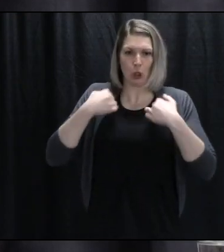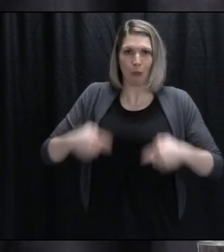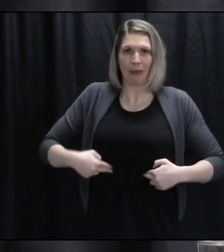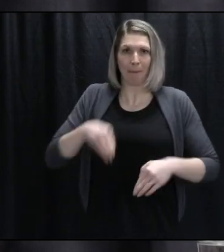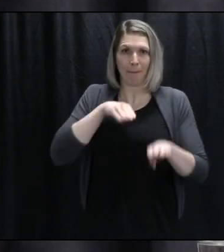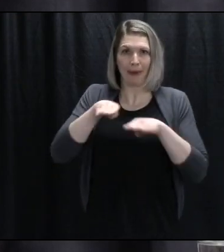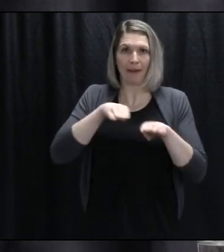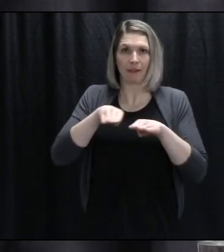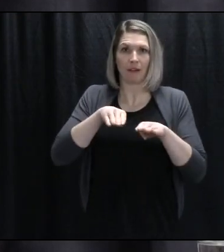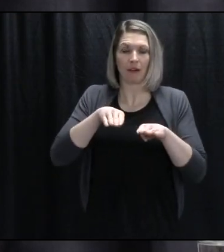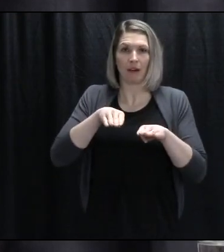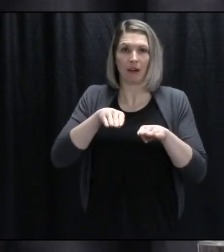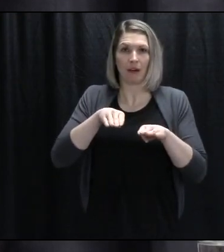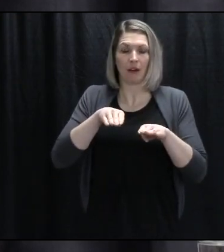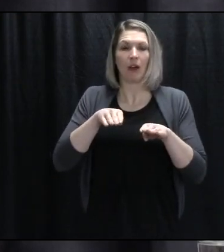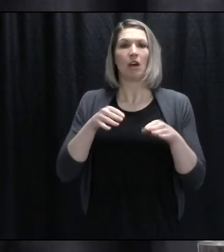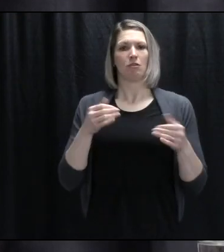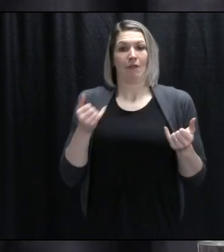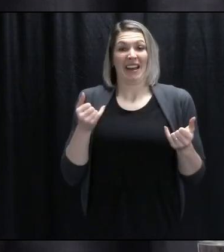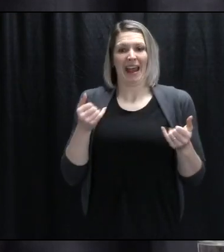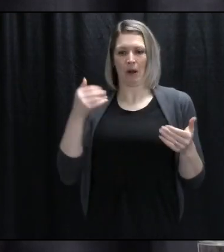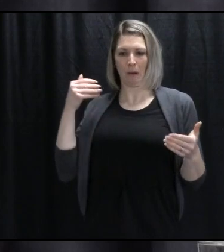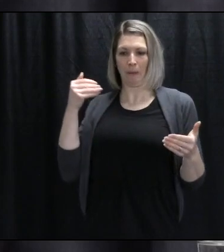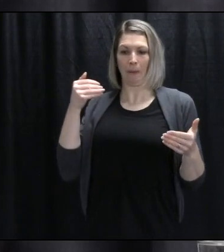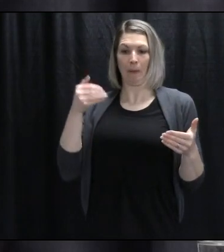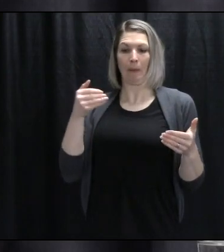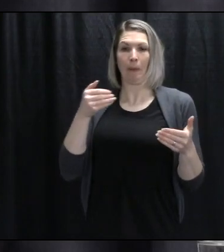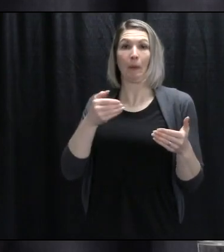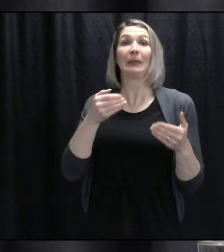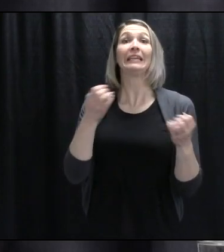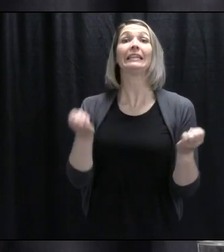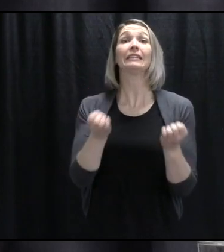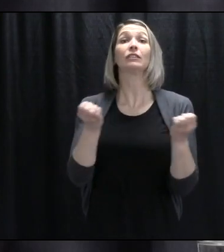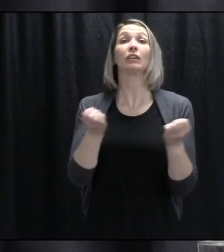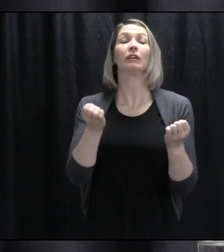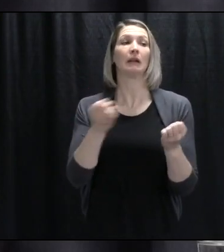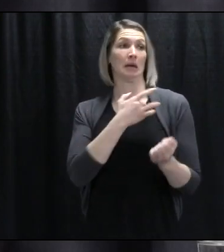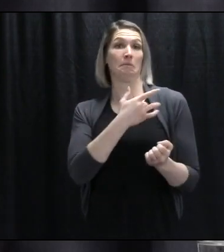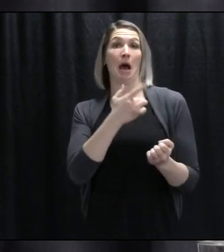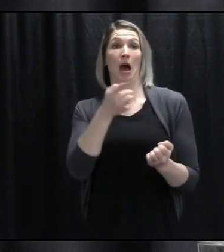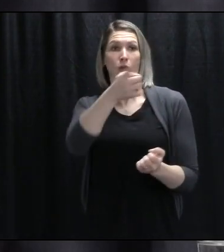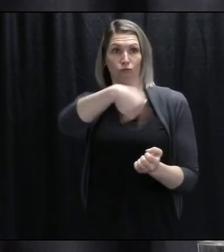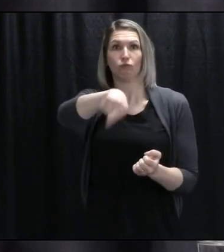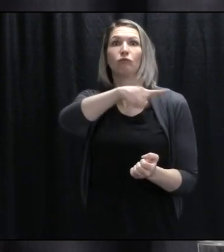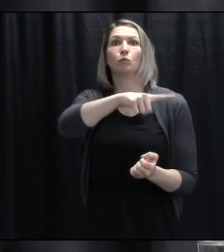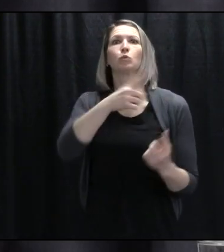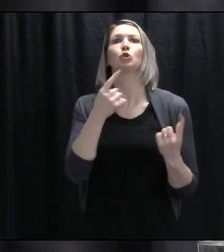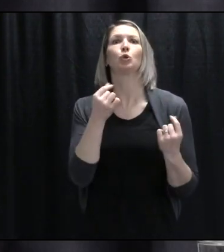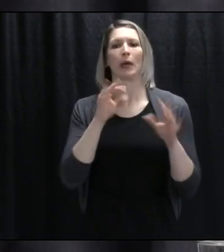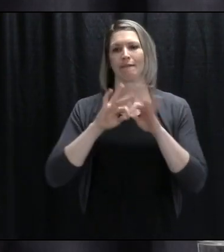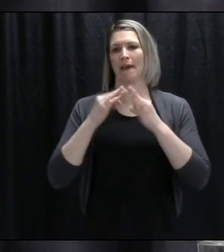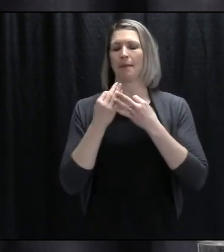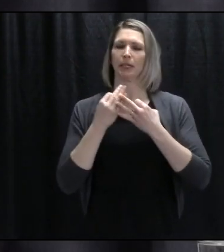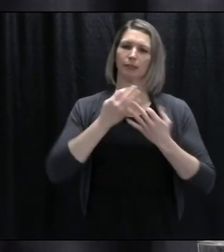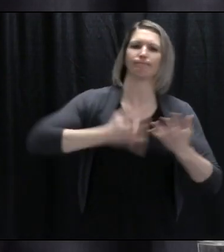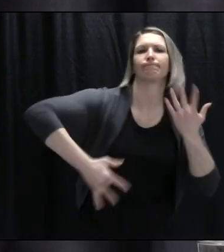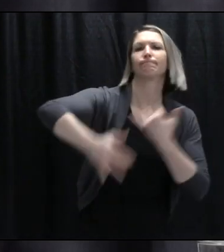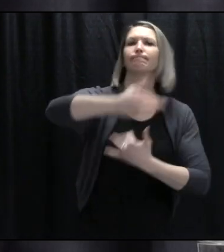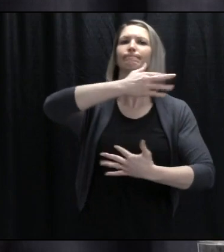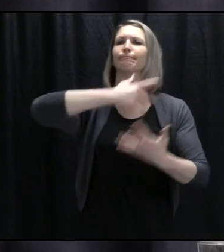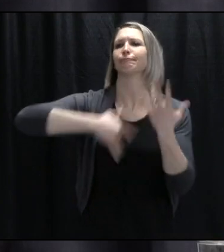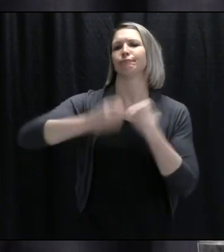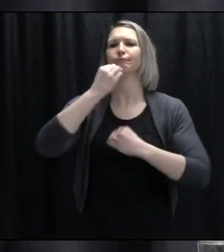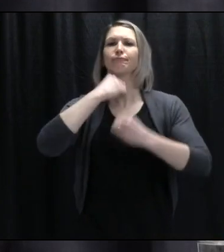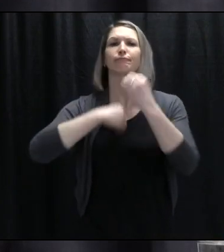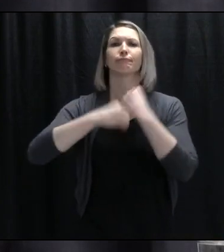Easter weekend, which is a big holiday weekend, where families have traditionally in this province got together and enjoyed each other's